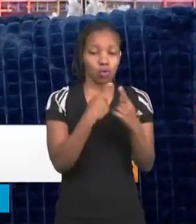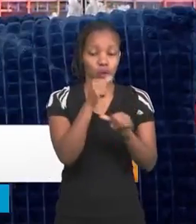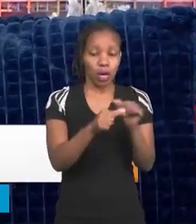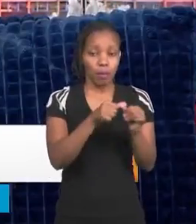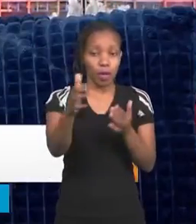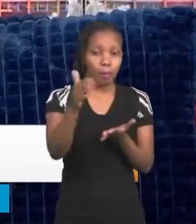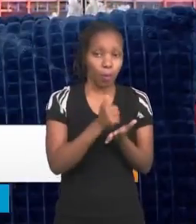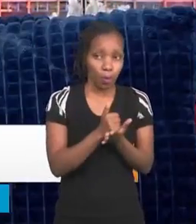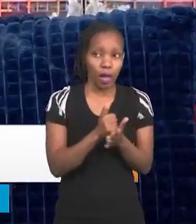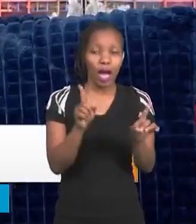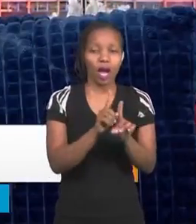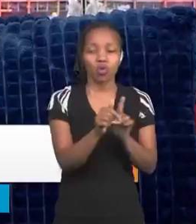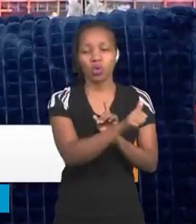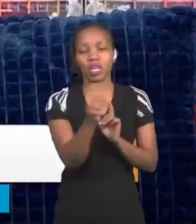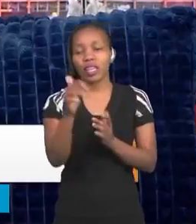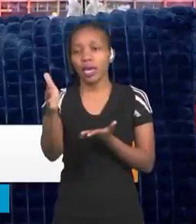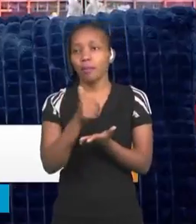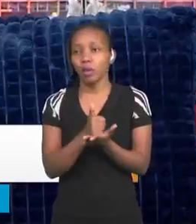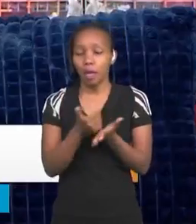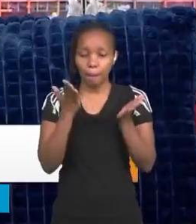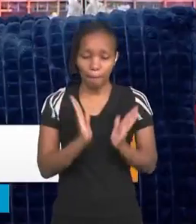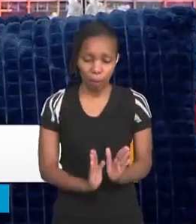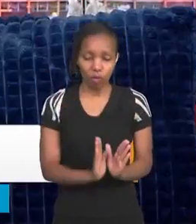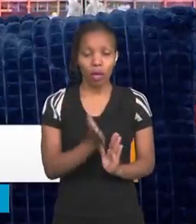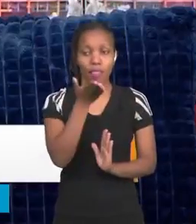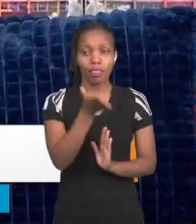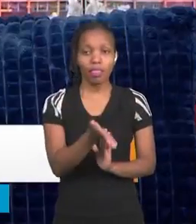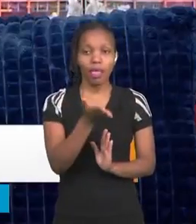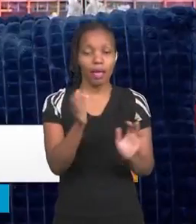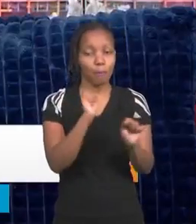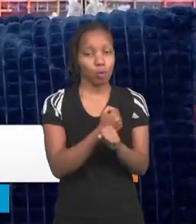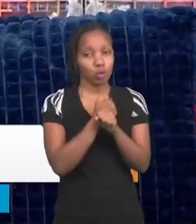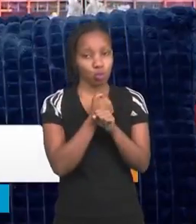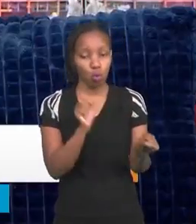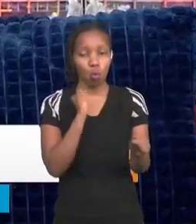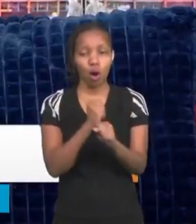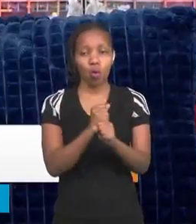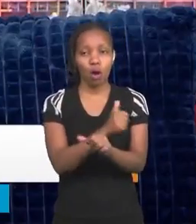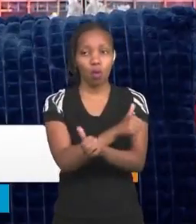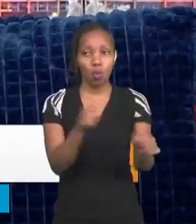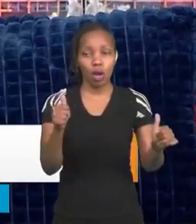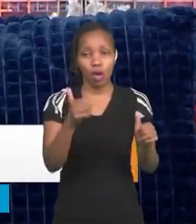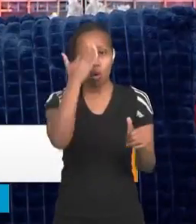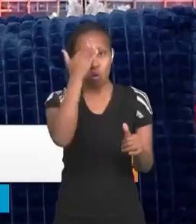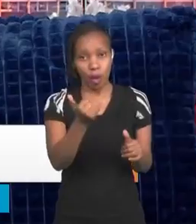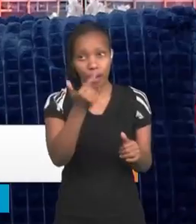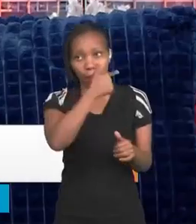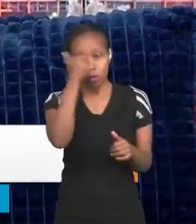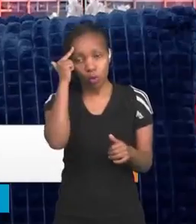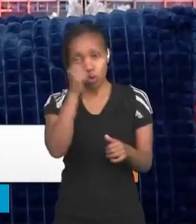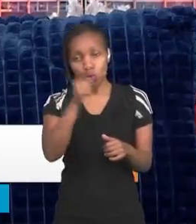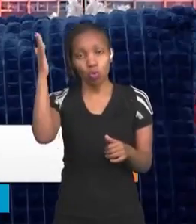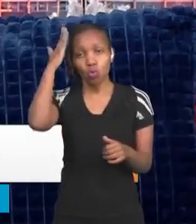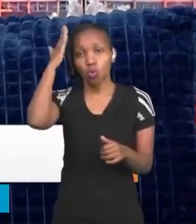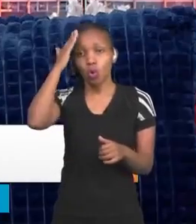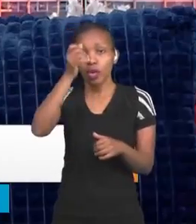employment, but even in informal employment, the person will not be able to function very well because of,